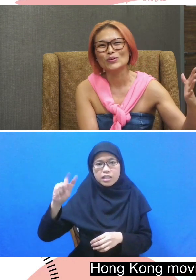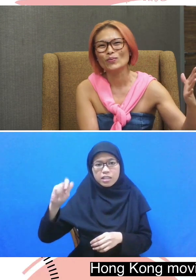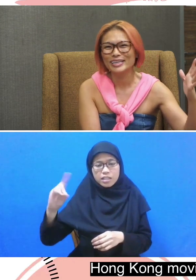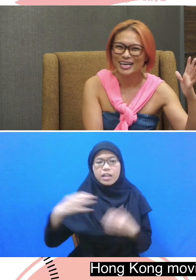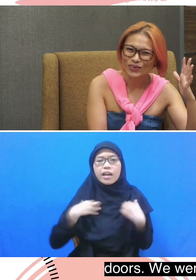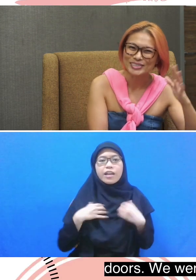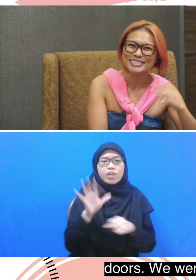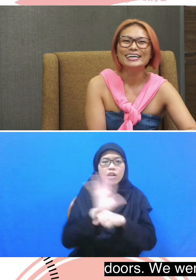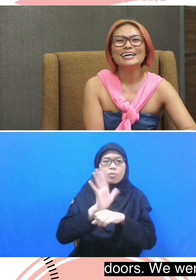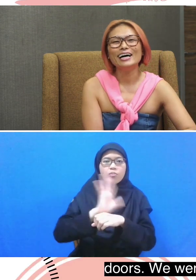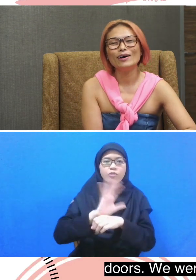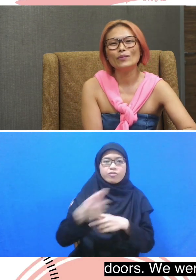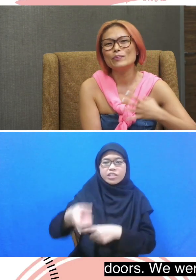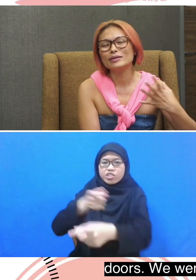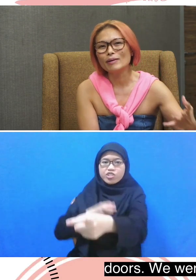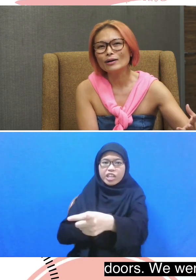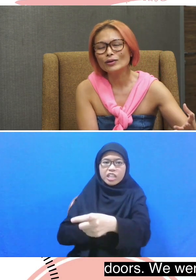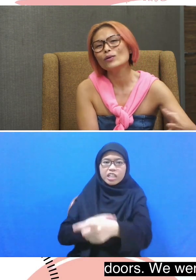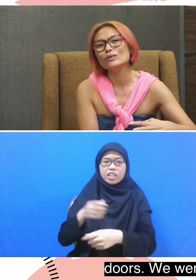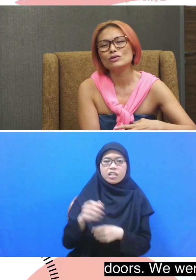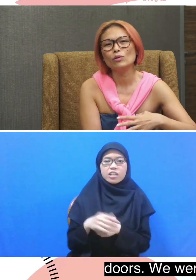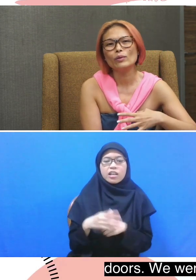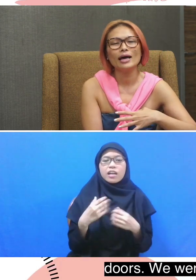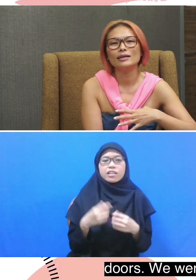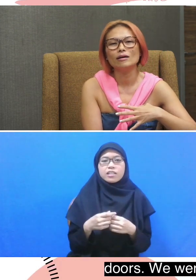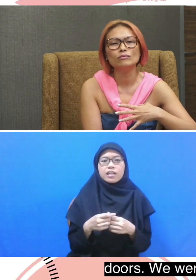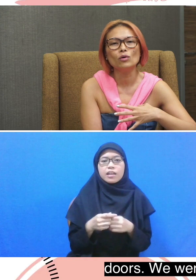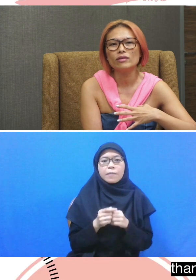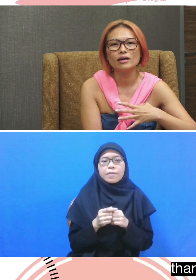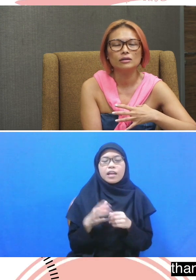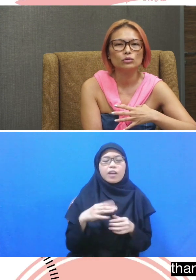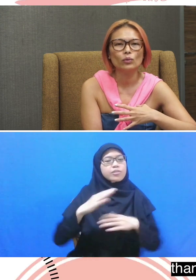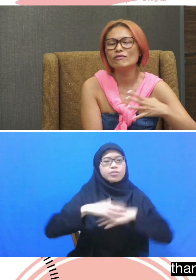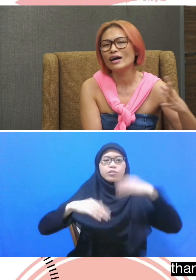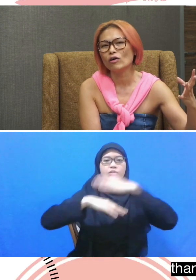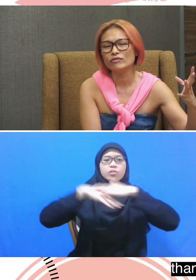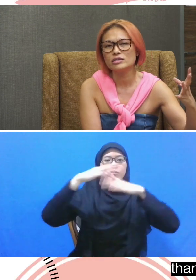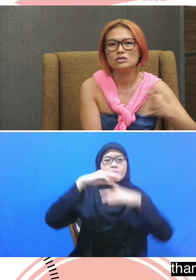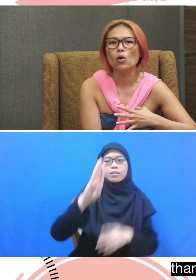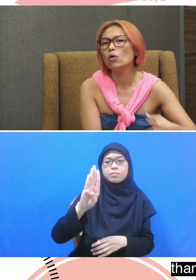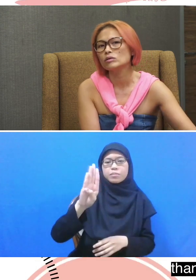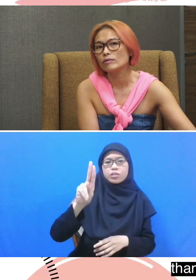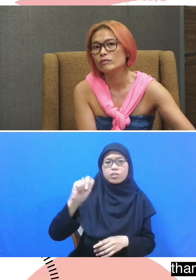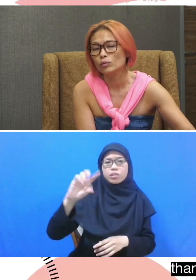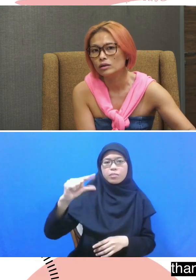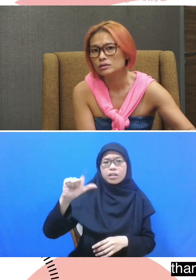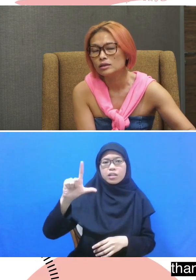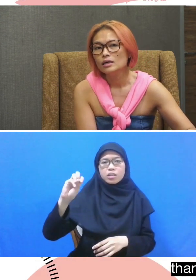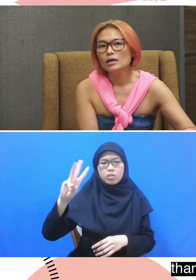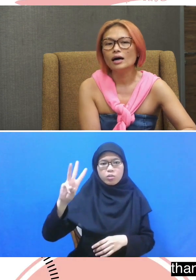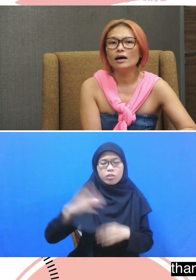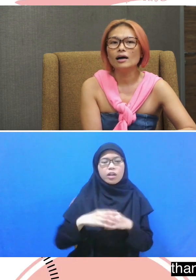was opening their doors. We were building bungalows. You know, we had more than 25 offices all around the